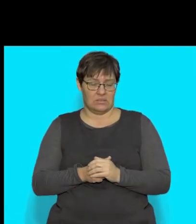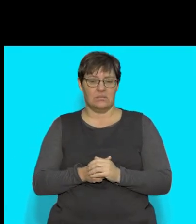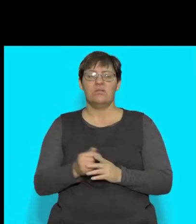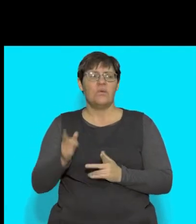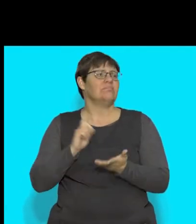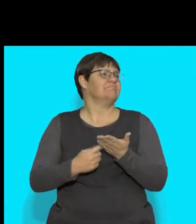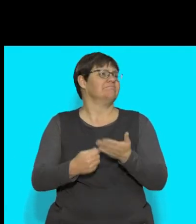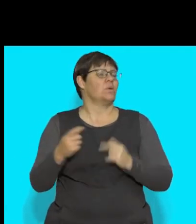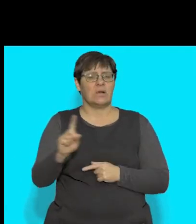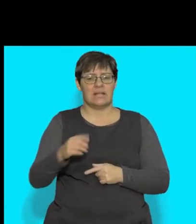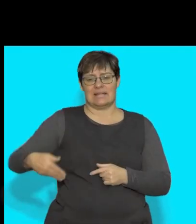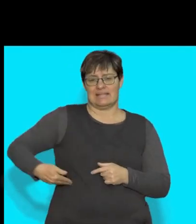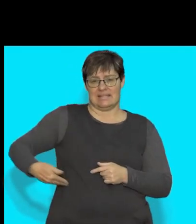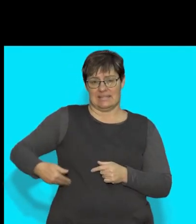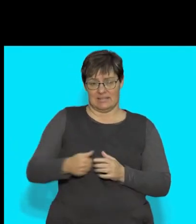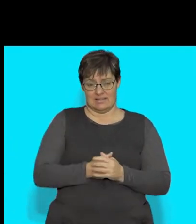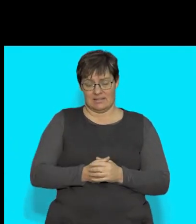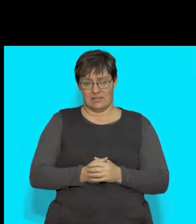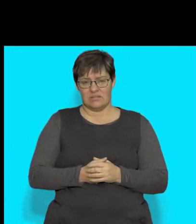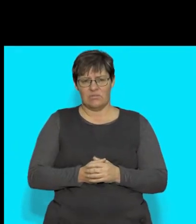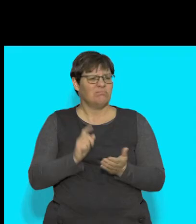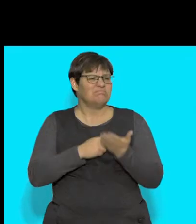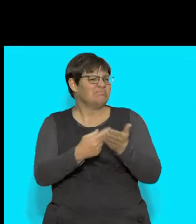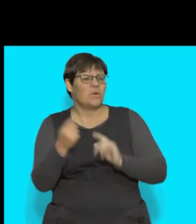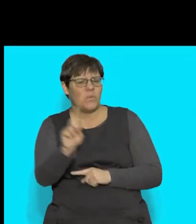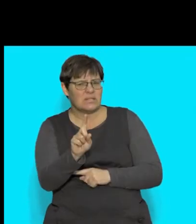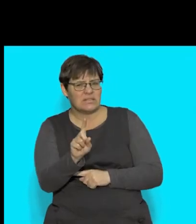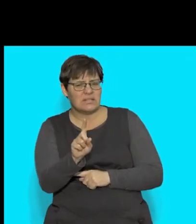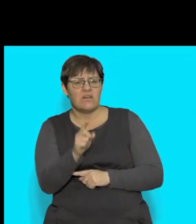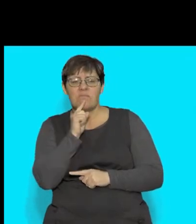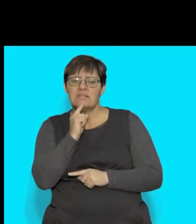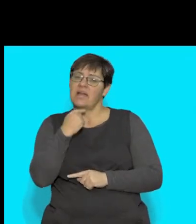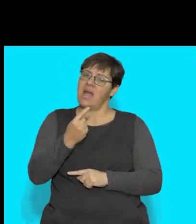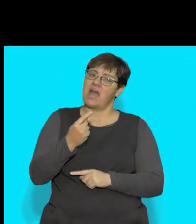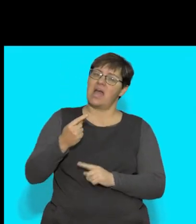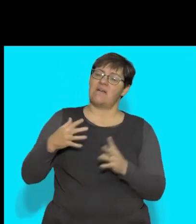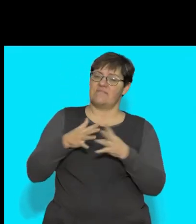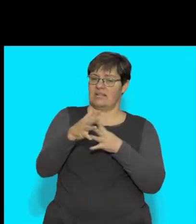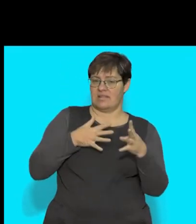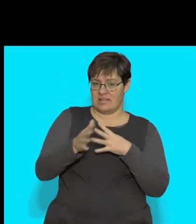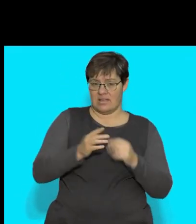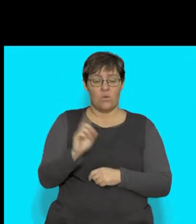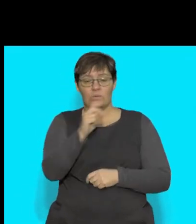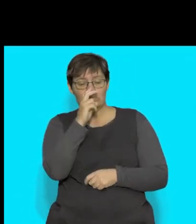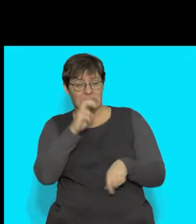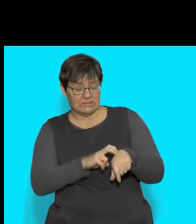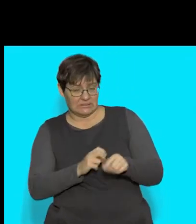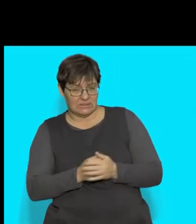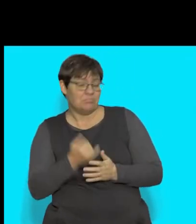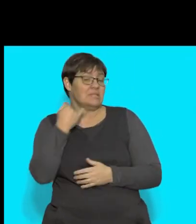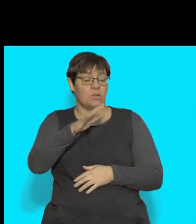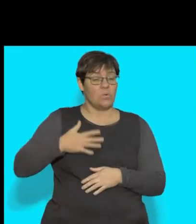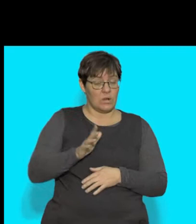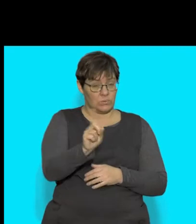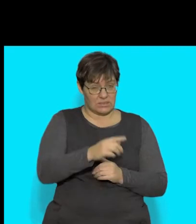That's really important, what I don't want. Now, we're talking over here about the kidney. So what are we talking about when